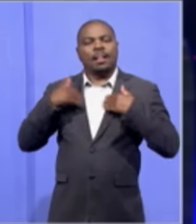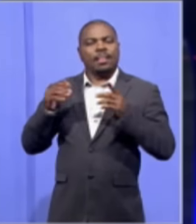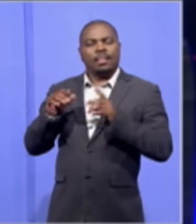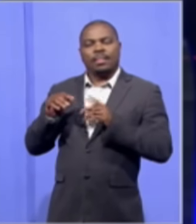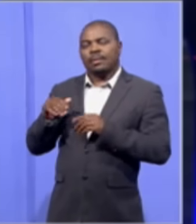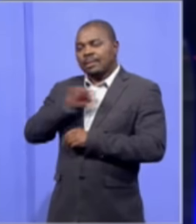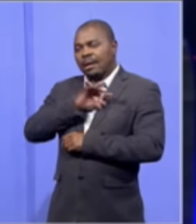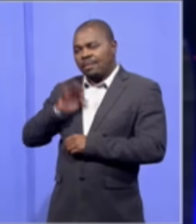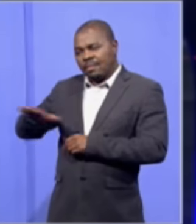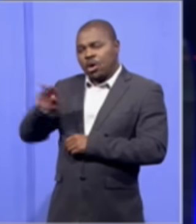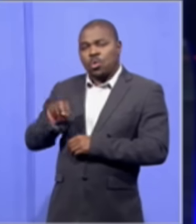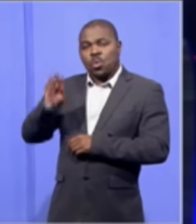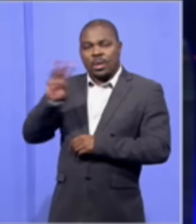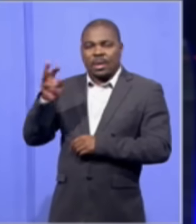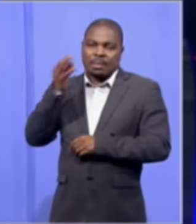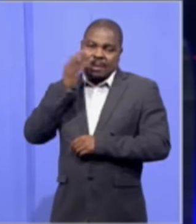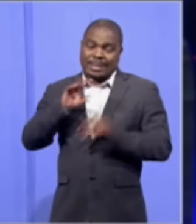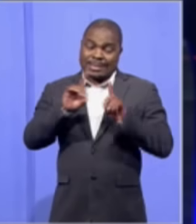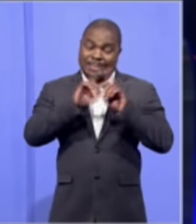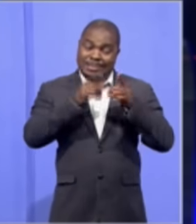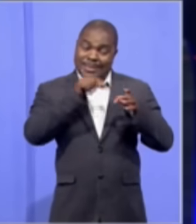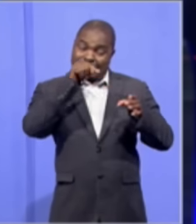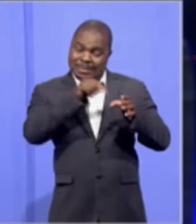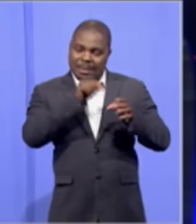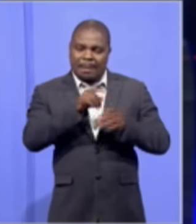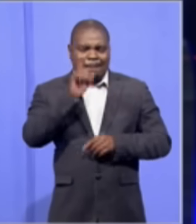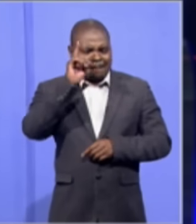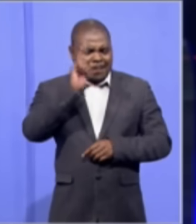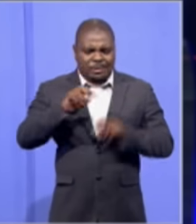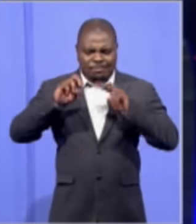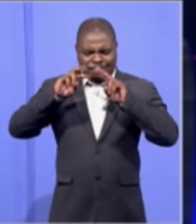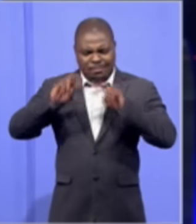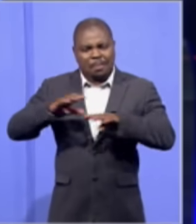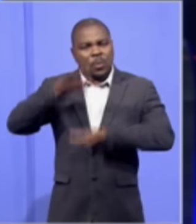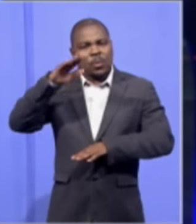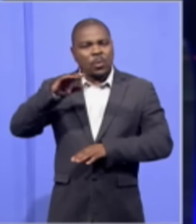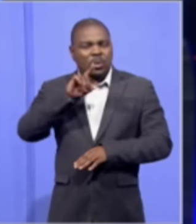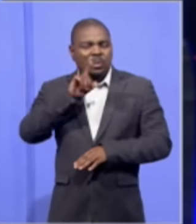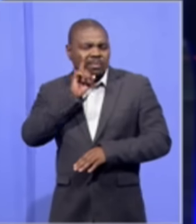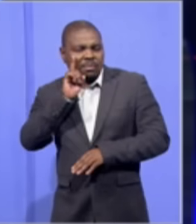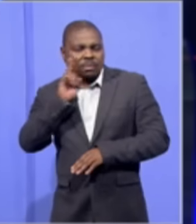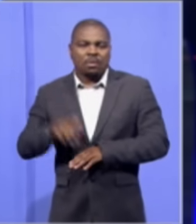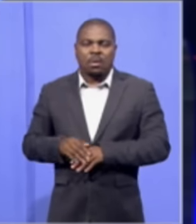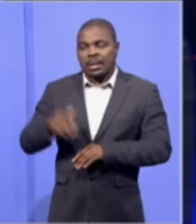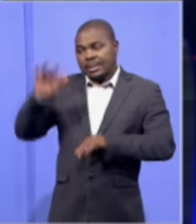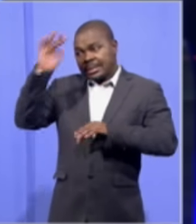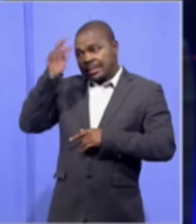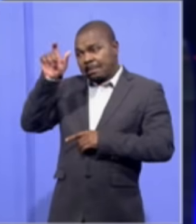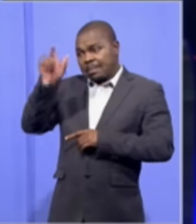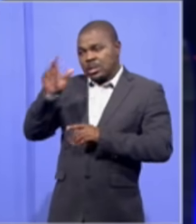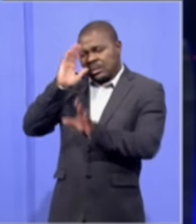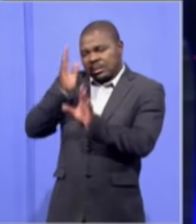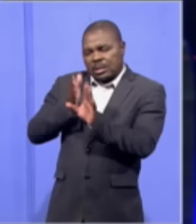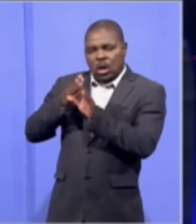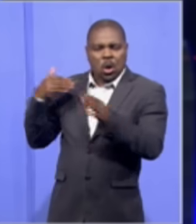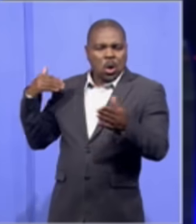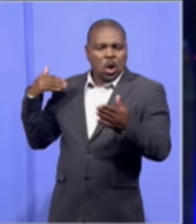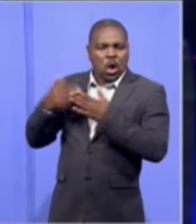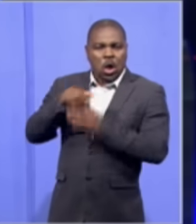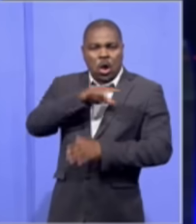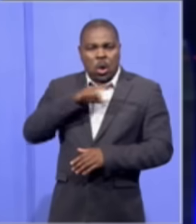North West e re lefapha la bophelo la profense le tlameha ho atolosa diphuputso ho fumana sesosa sa lefu la mokudi wa nako e telele